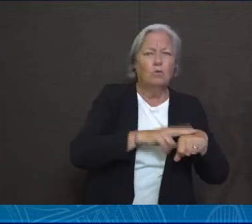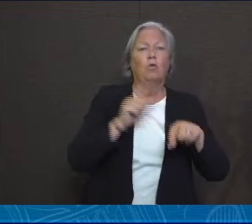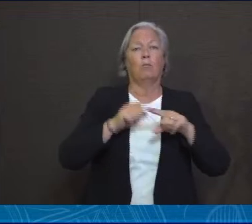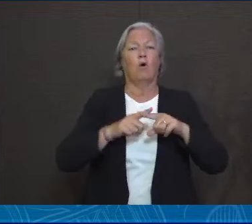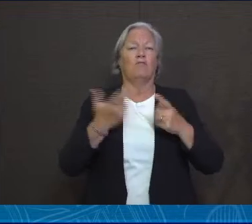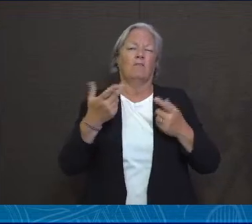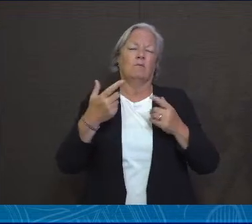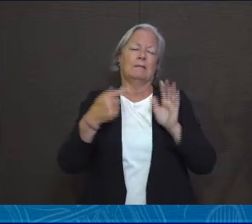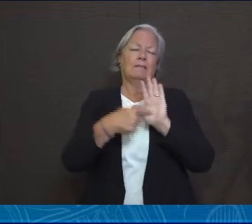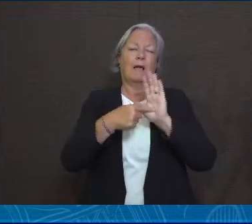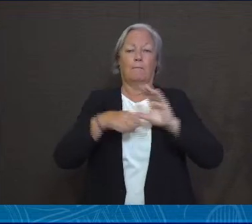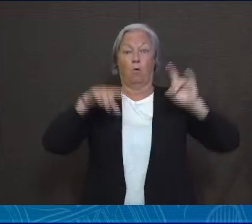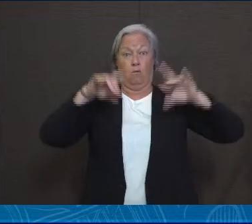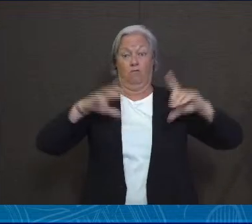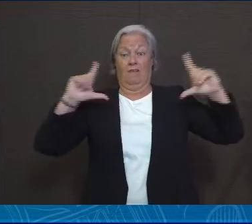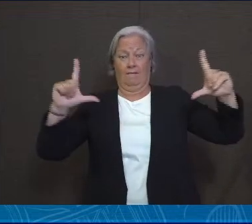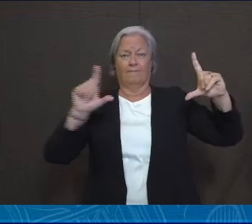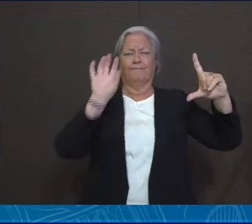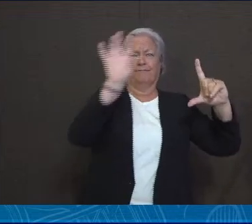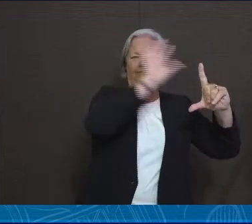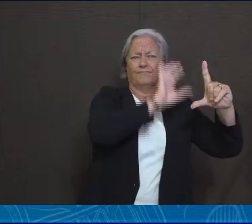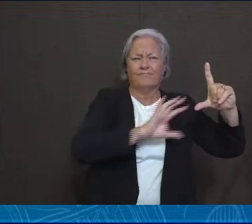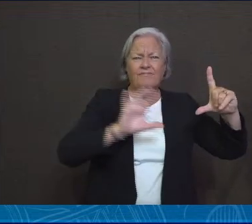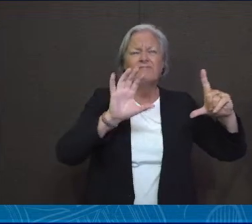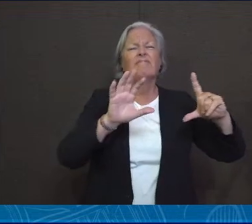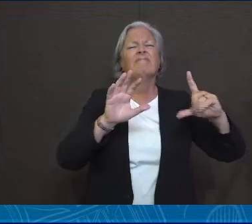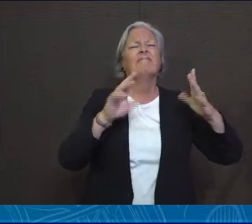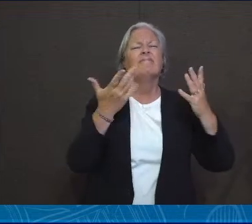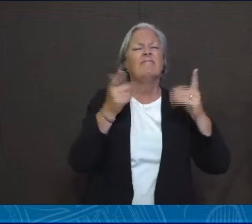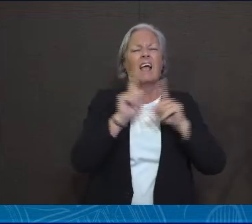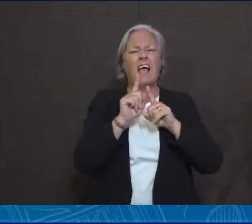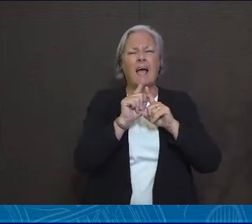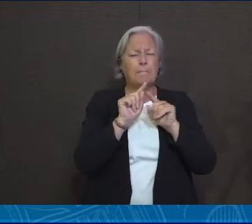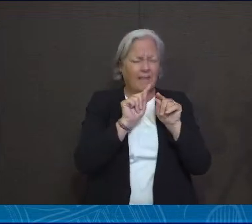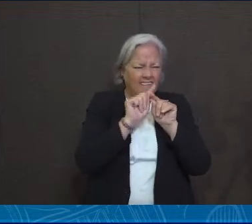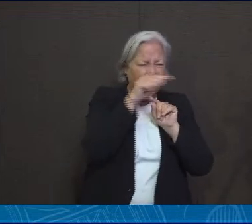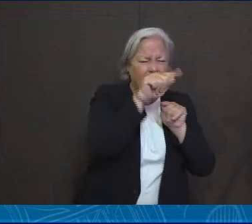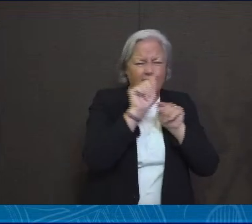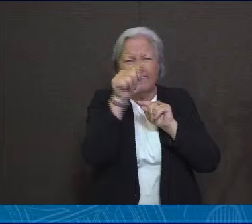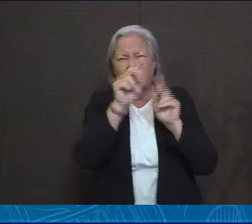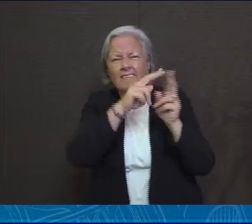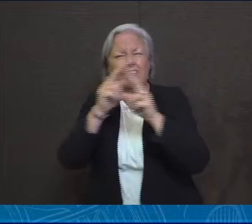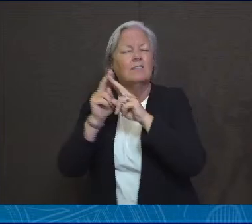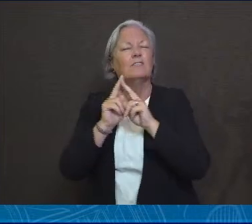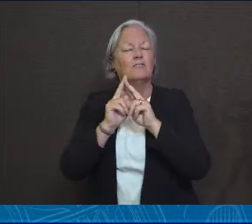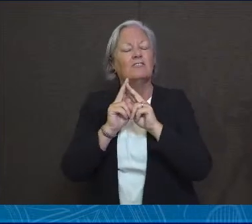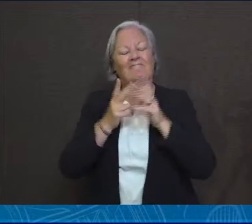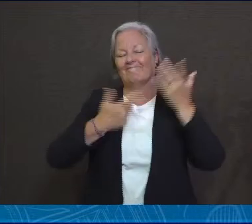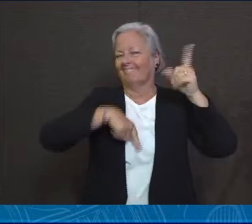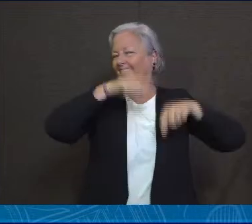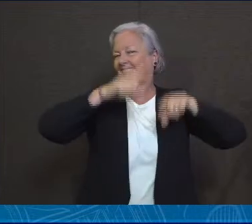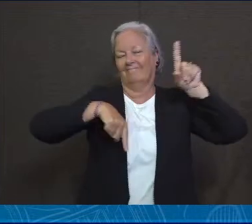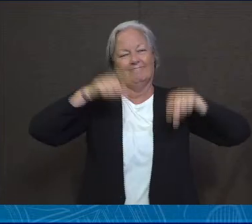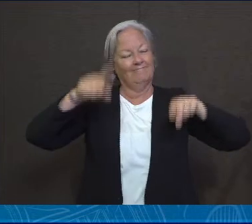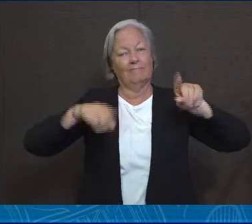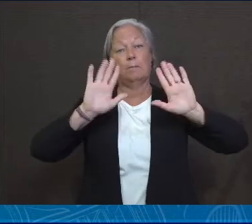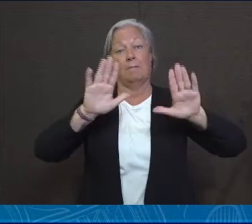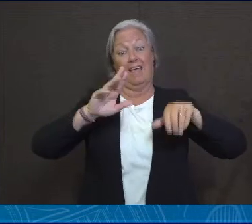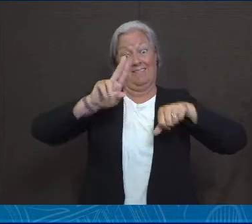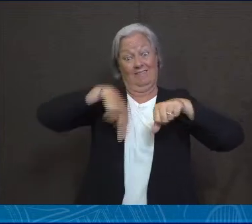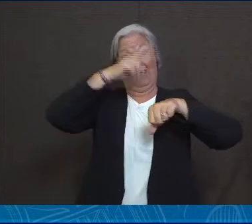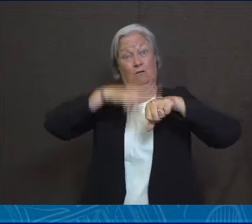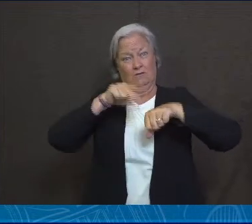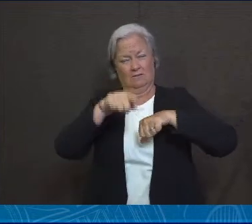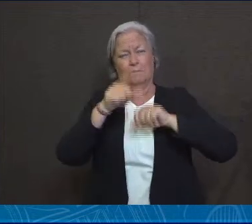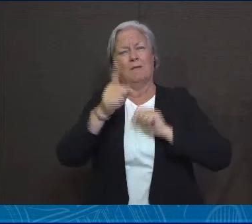and provinces and whatever arrangements you might have. It is so important that we understand at the national level where the risks